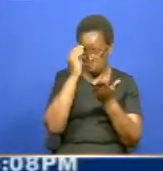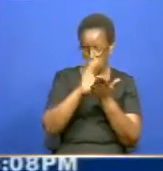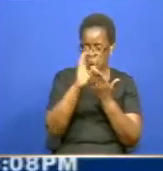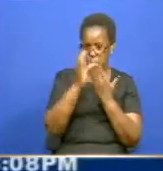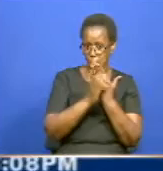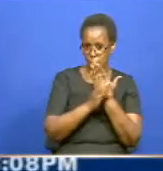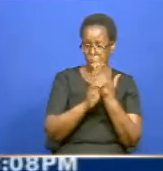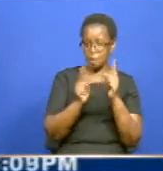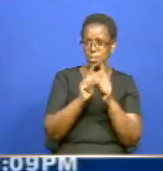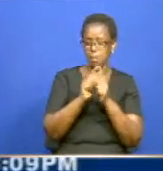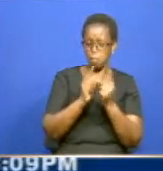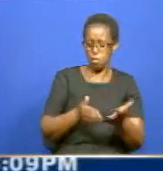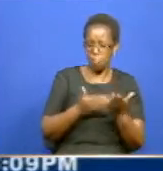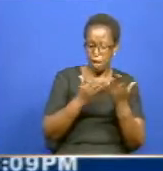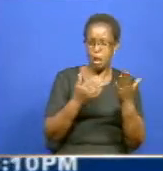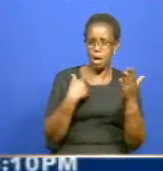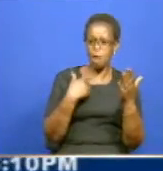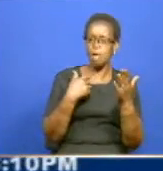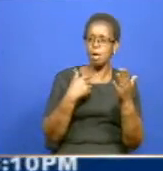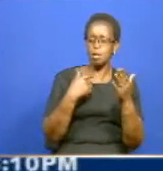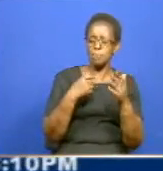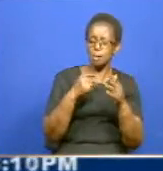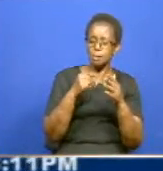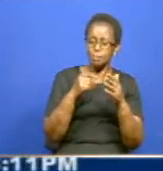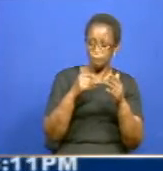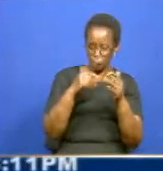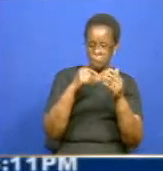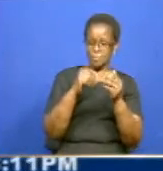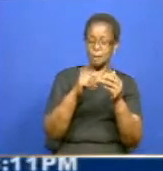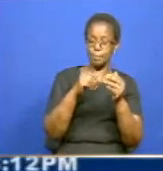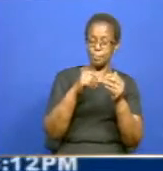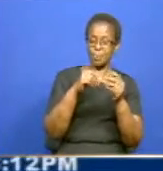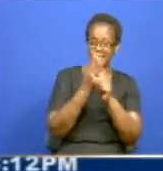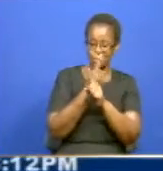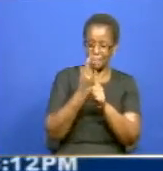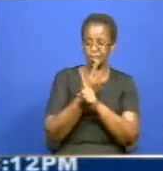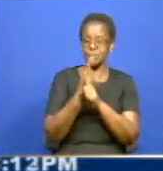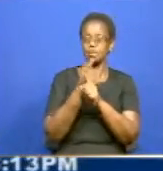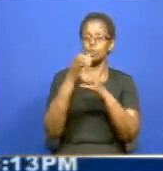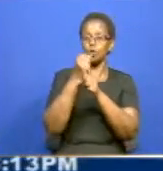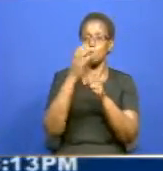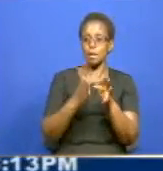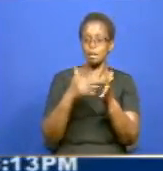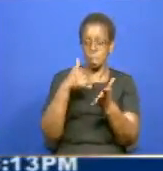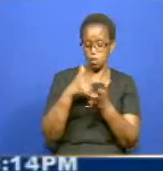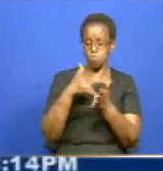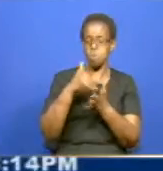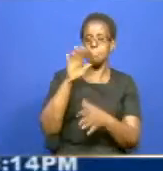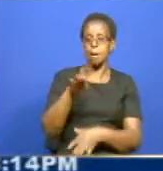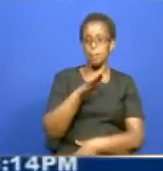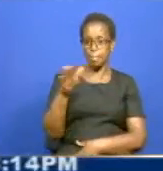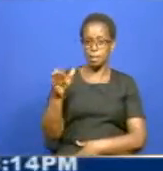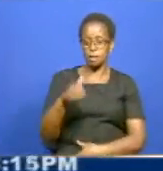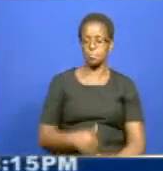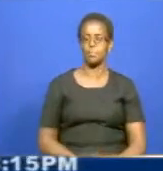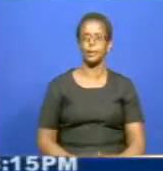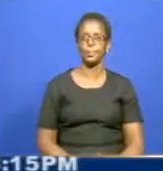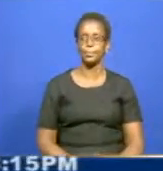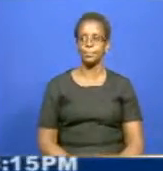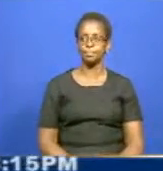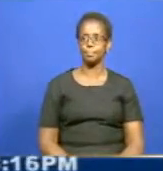curriculum and provide up-to-date and reliable data to different stakeholders, including Parliament.